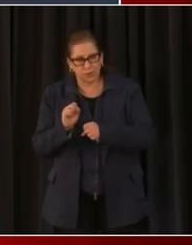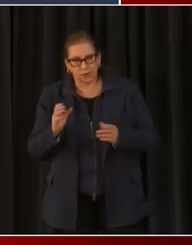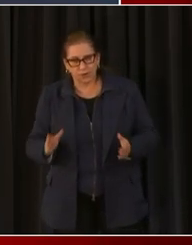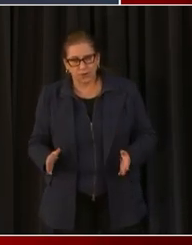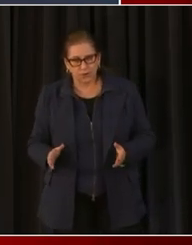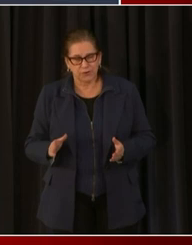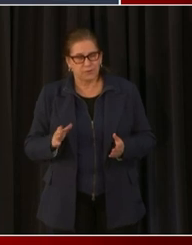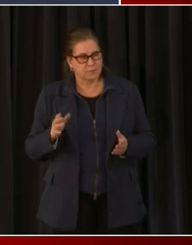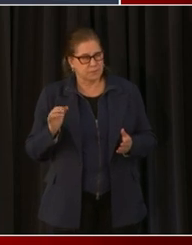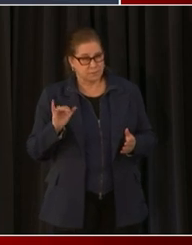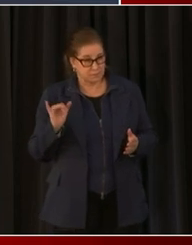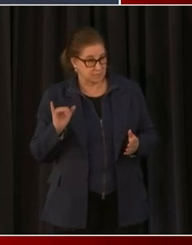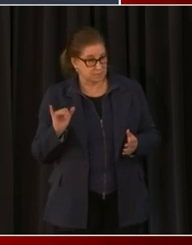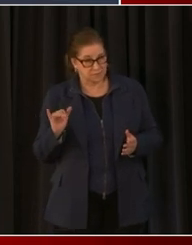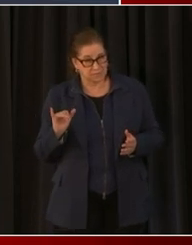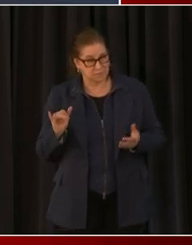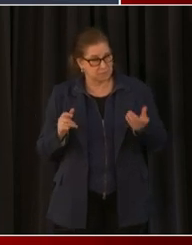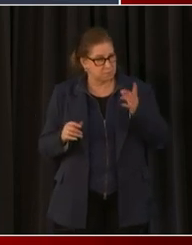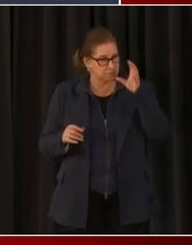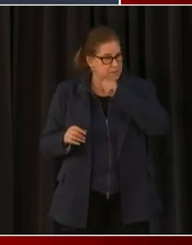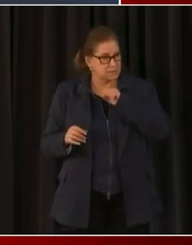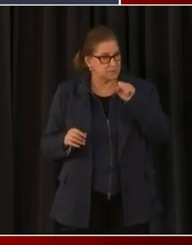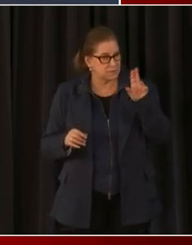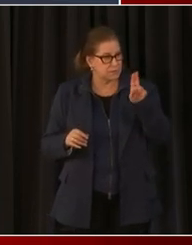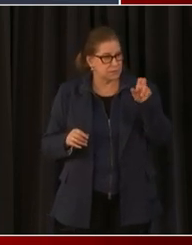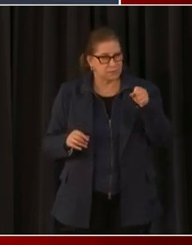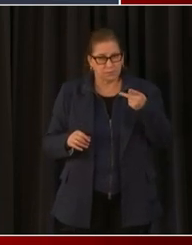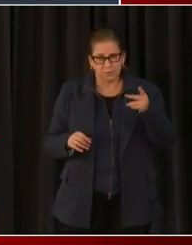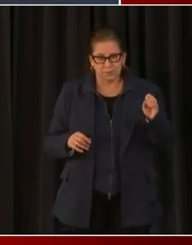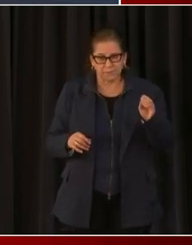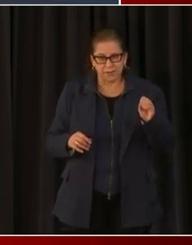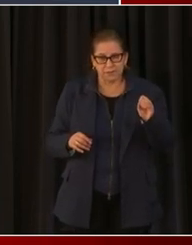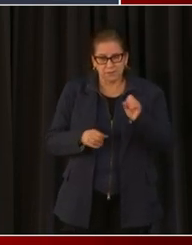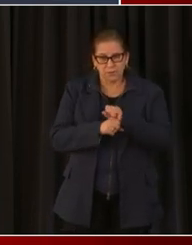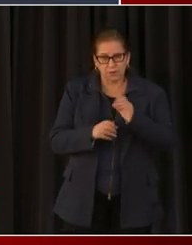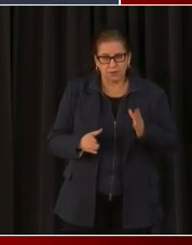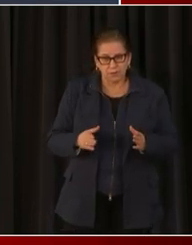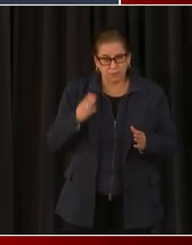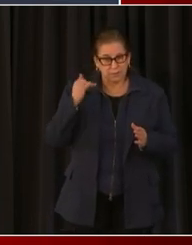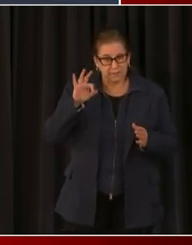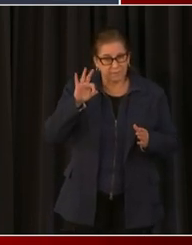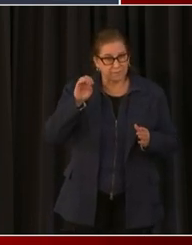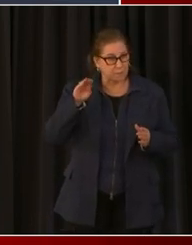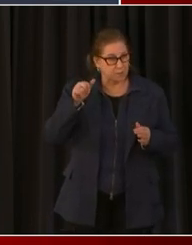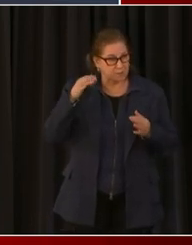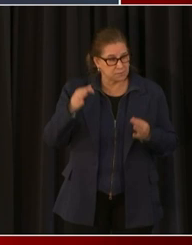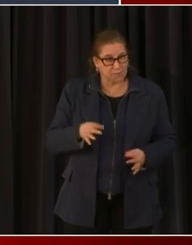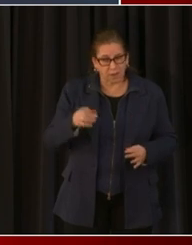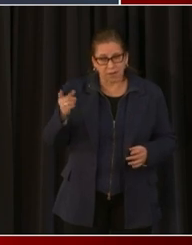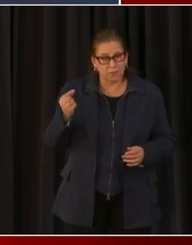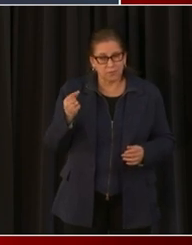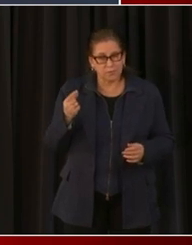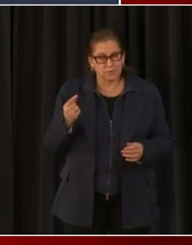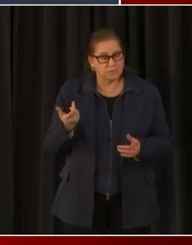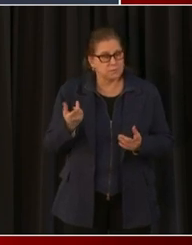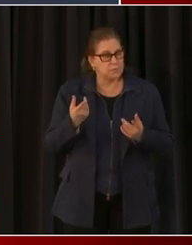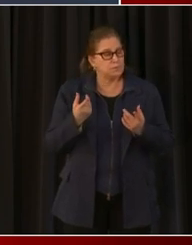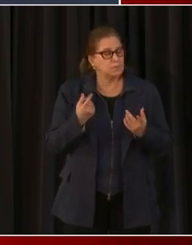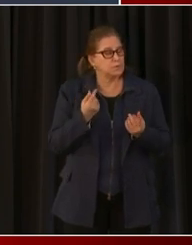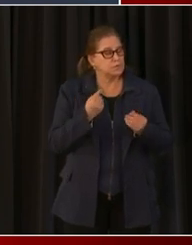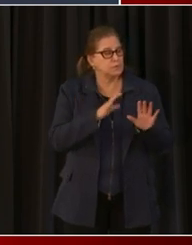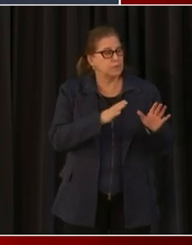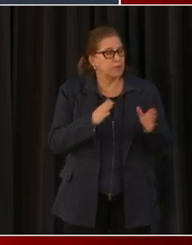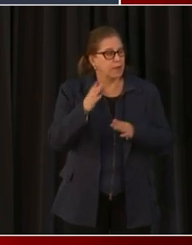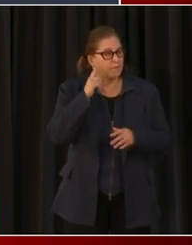qualifying health conditions. So I'm just wondering if that is a result of the FEMA decision, or will you be, what happened to postal